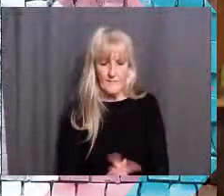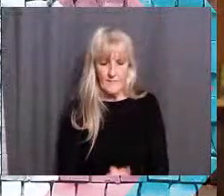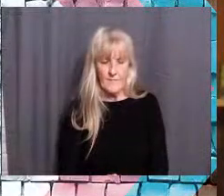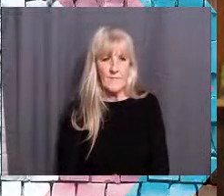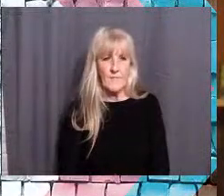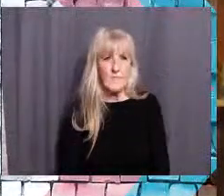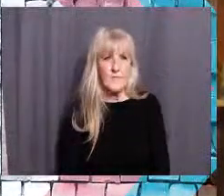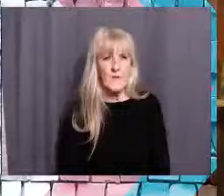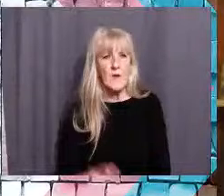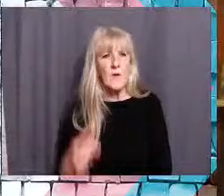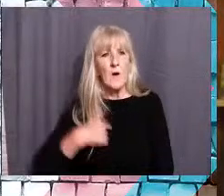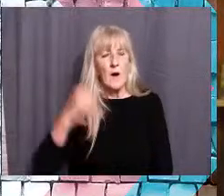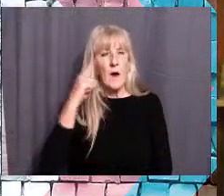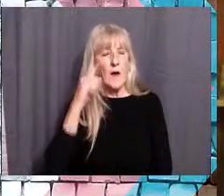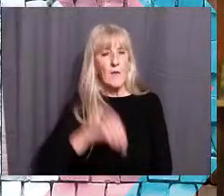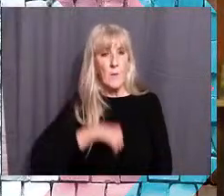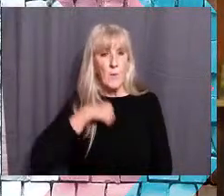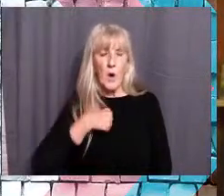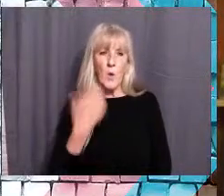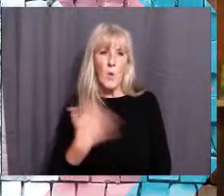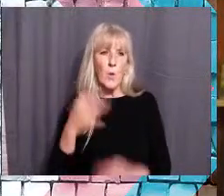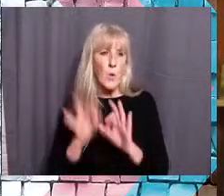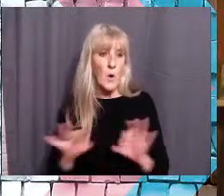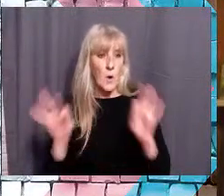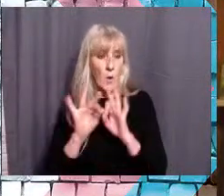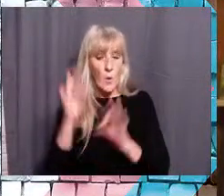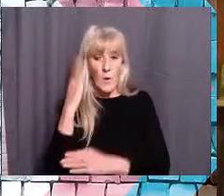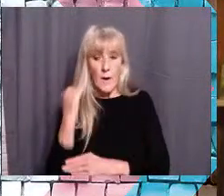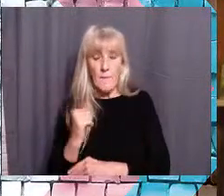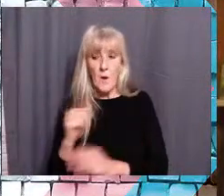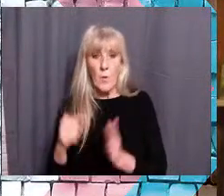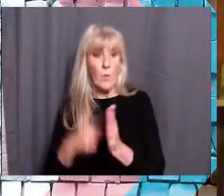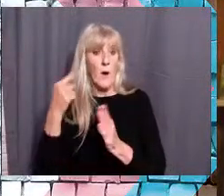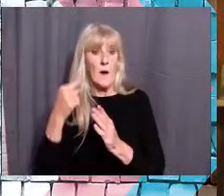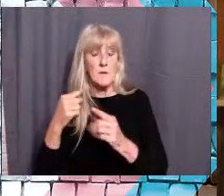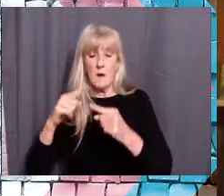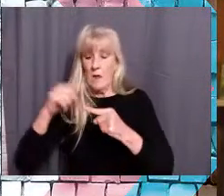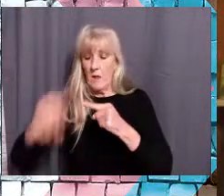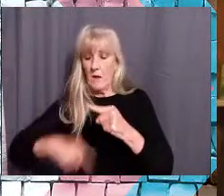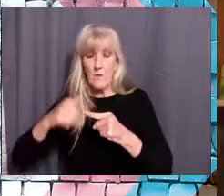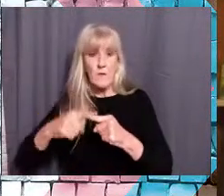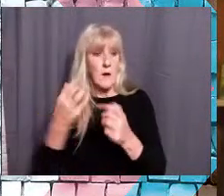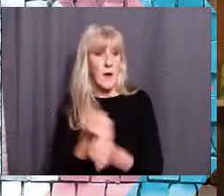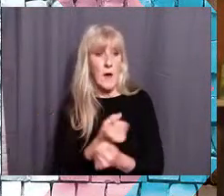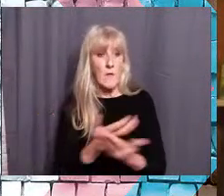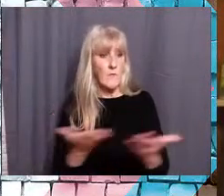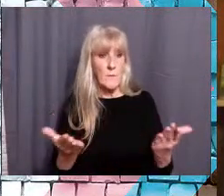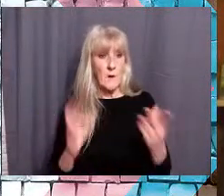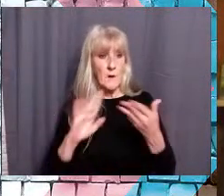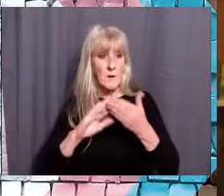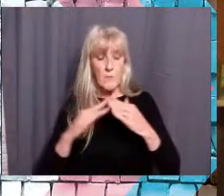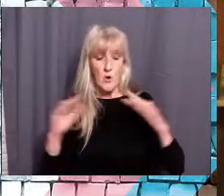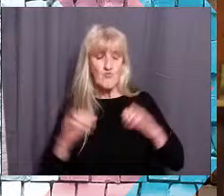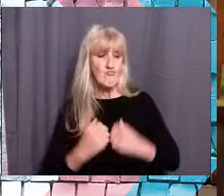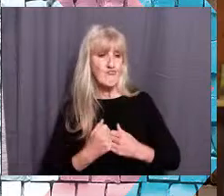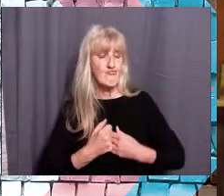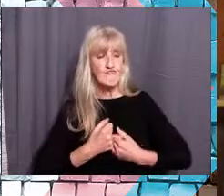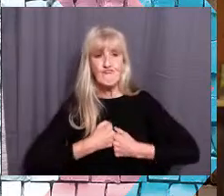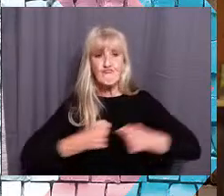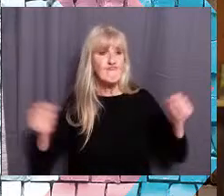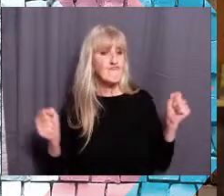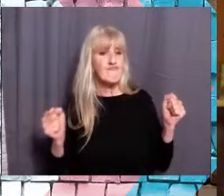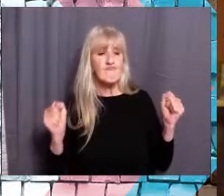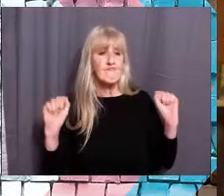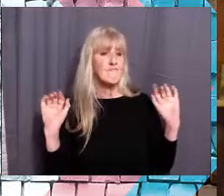I think Pride is so important because it's that one time of year that everybody in the community can come out and just see how large